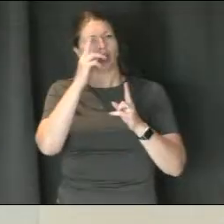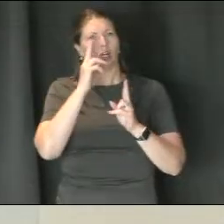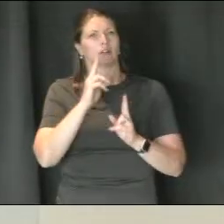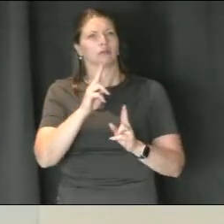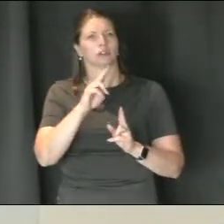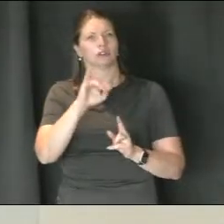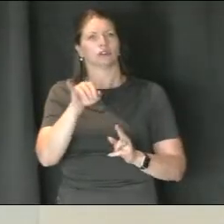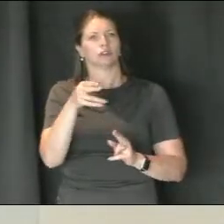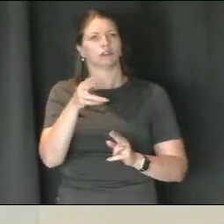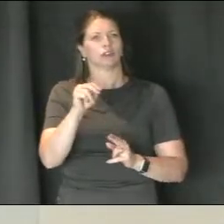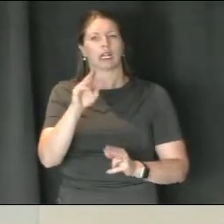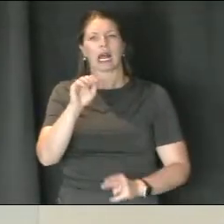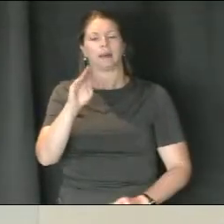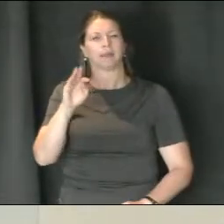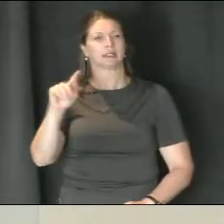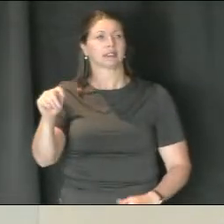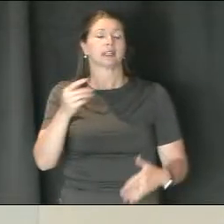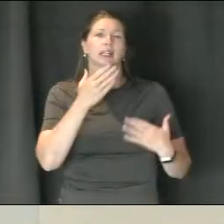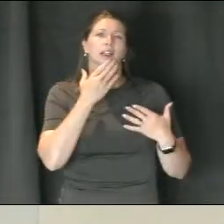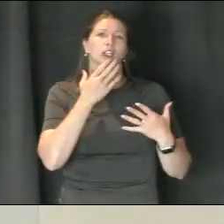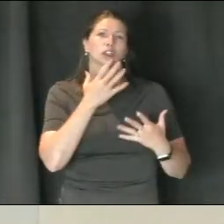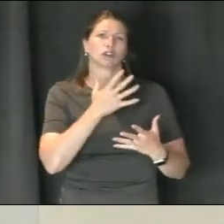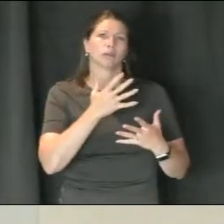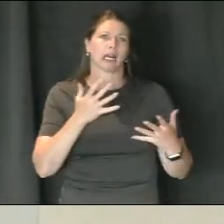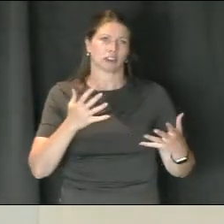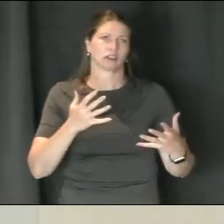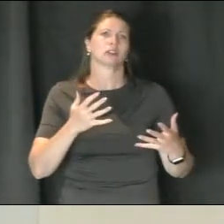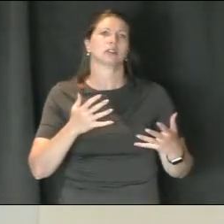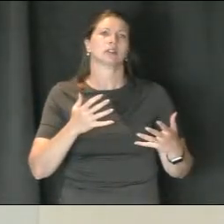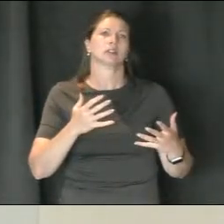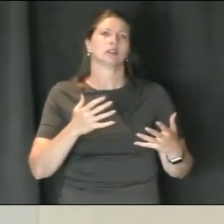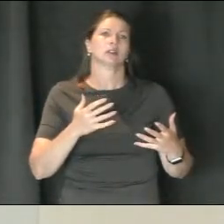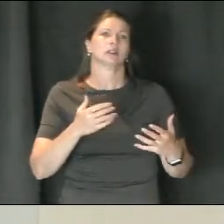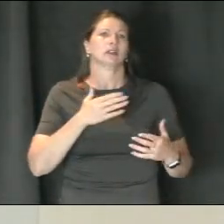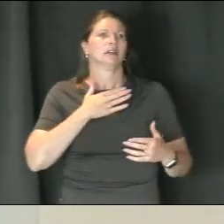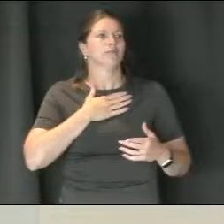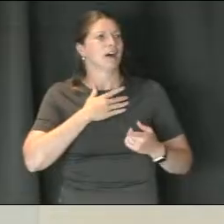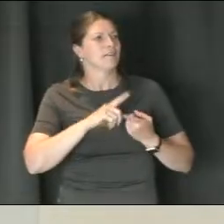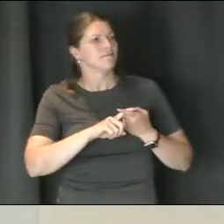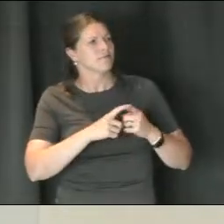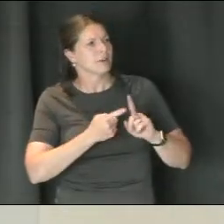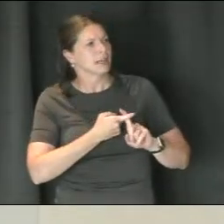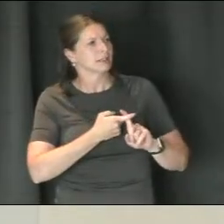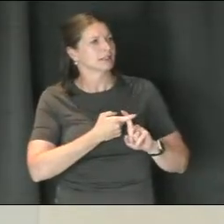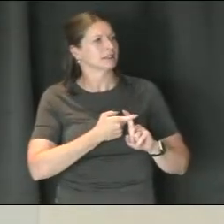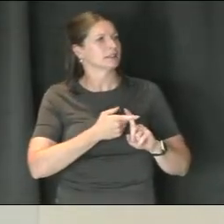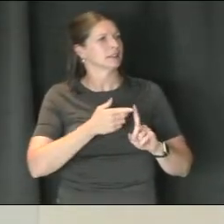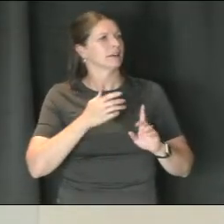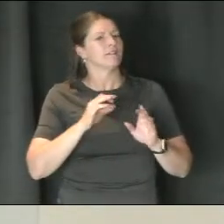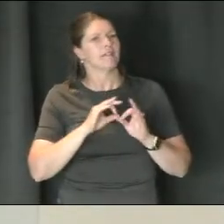Abbott, thank you very much for this. And all my friends and guests,